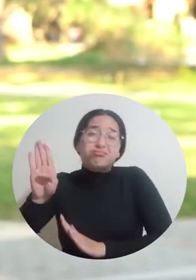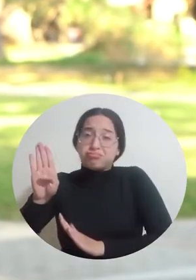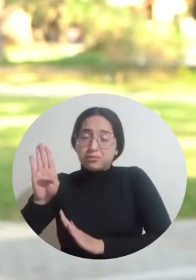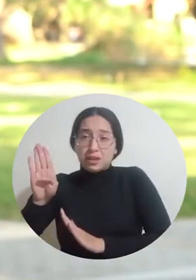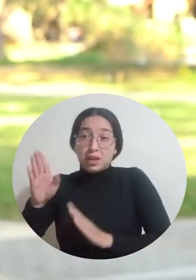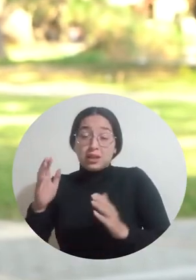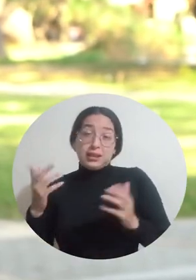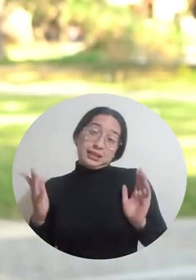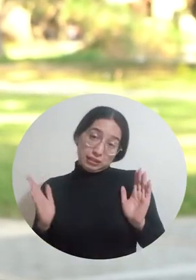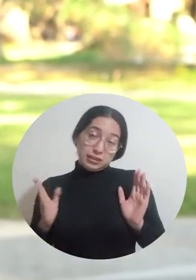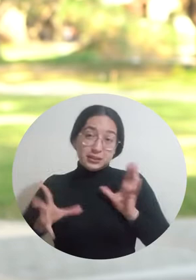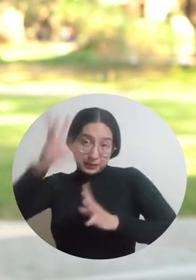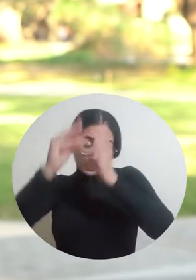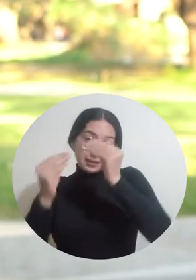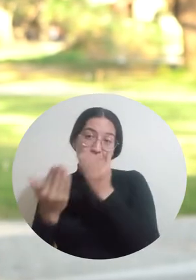just learning,